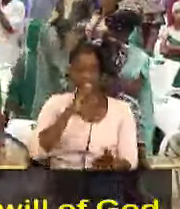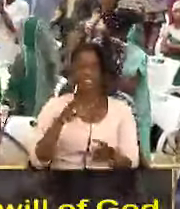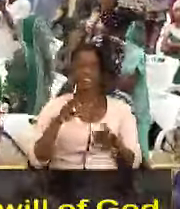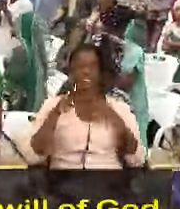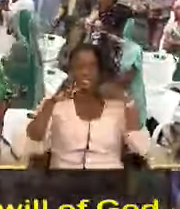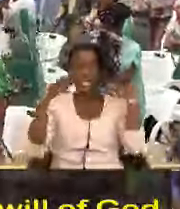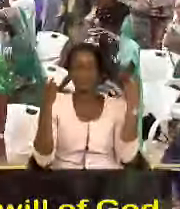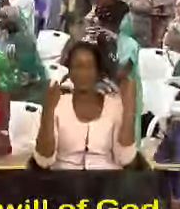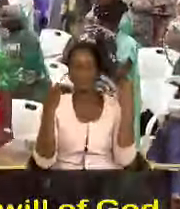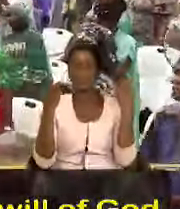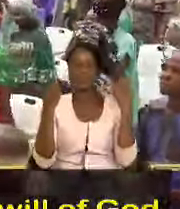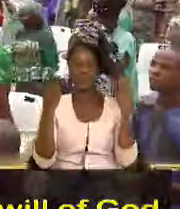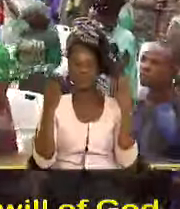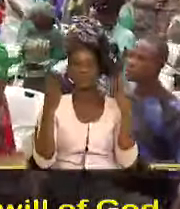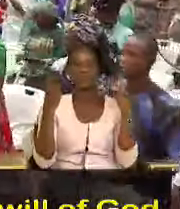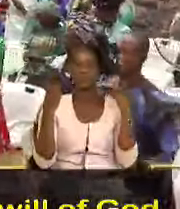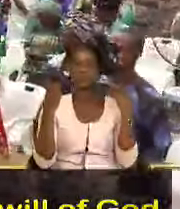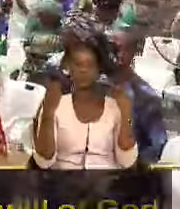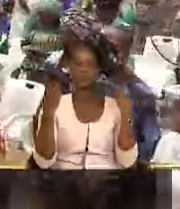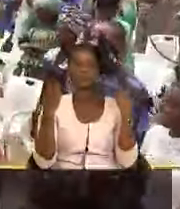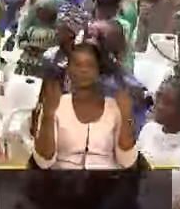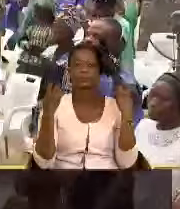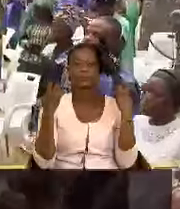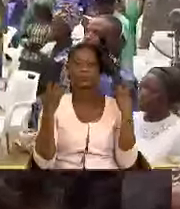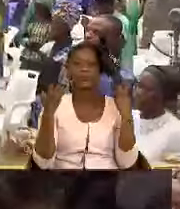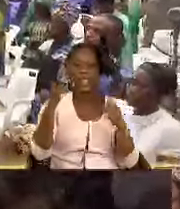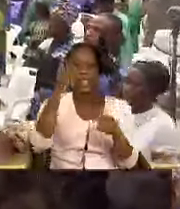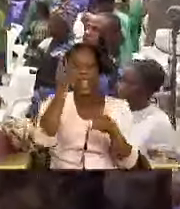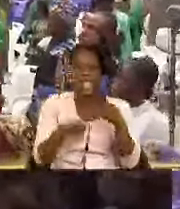titled defeating business